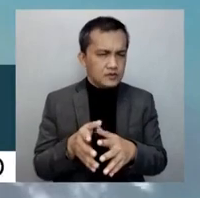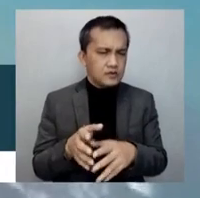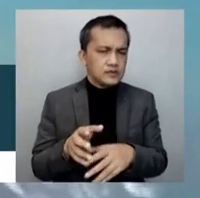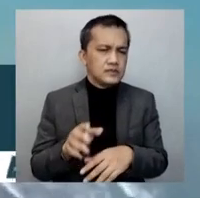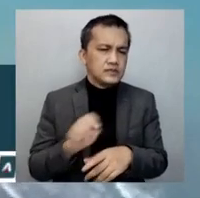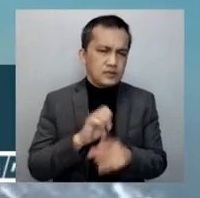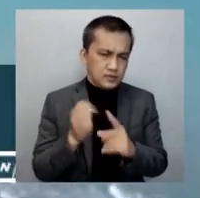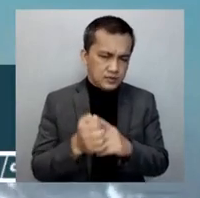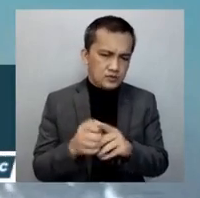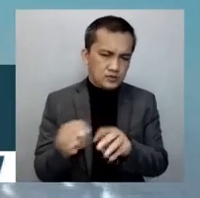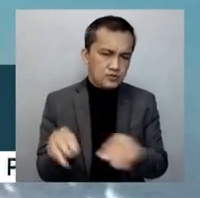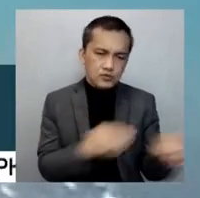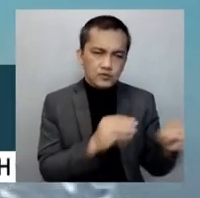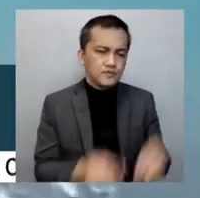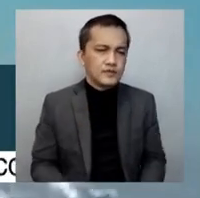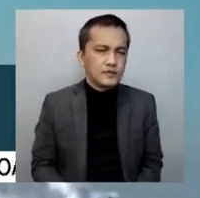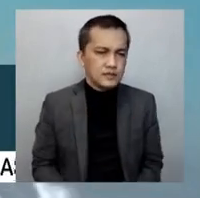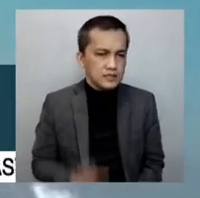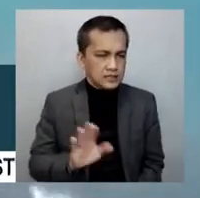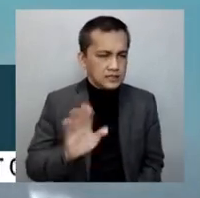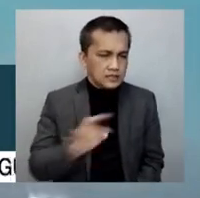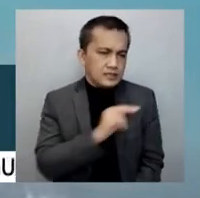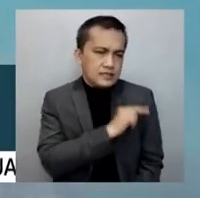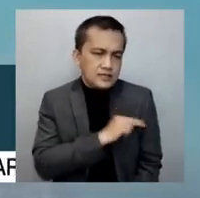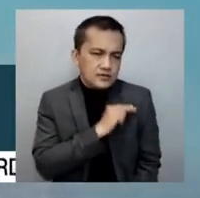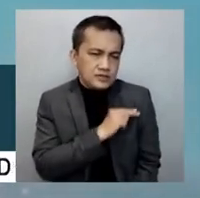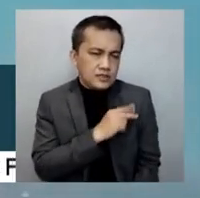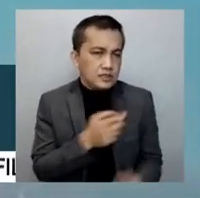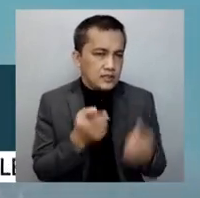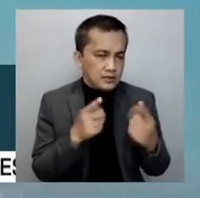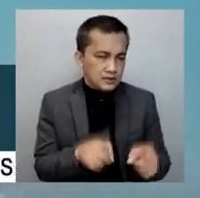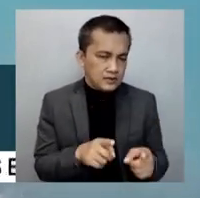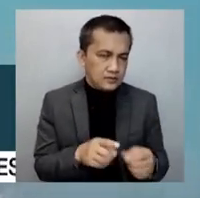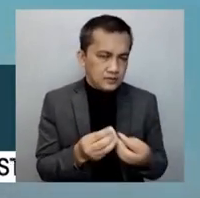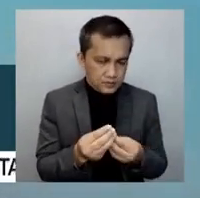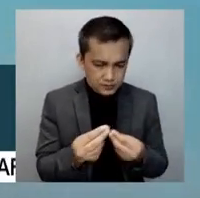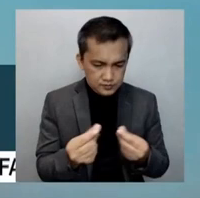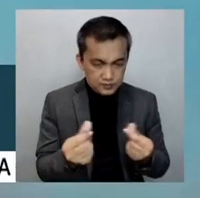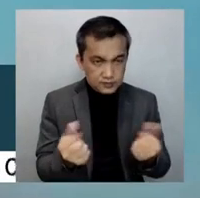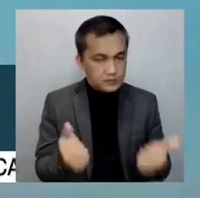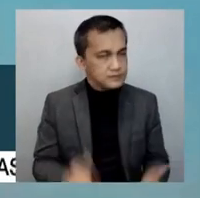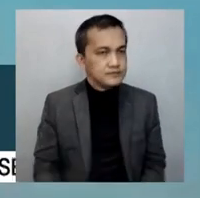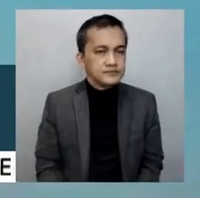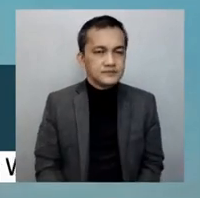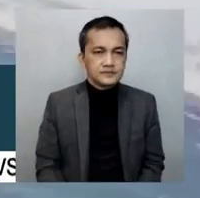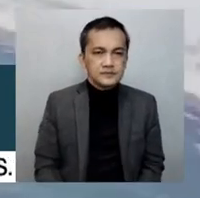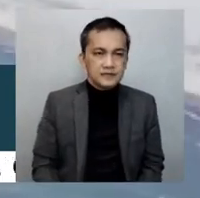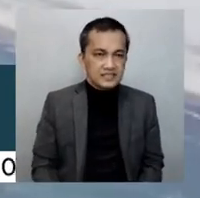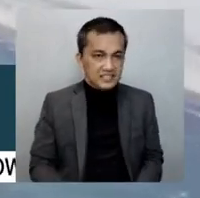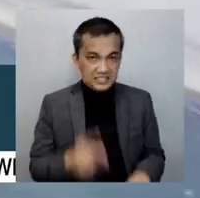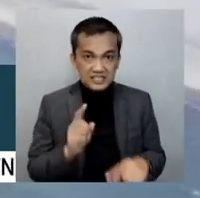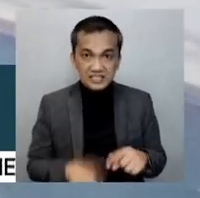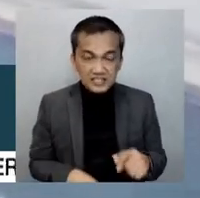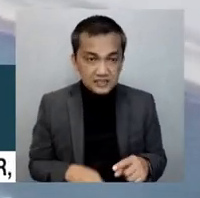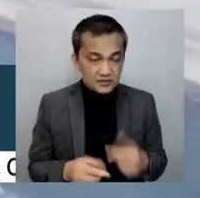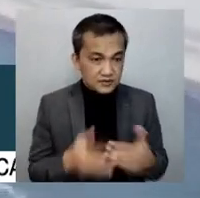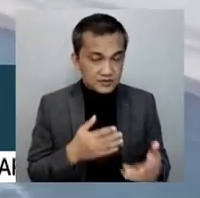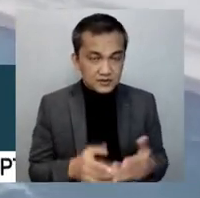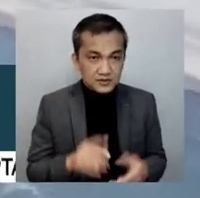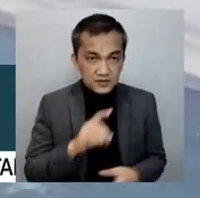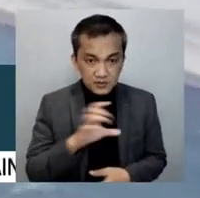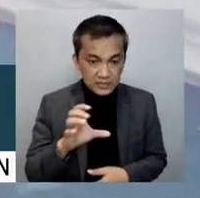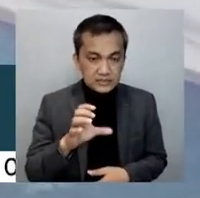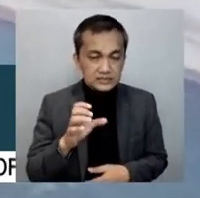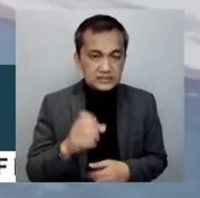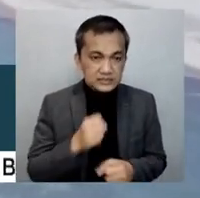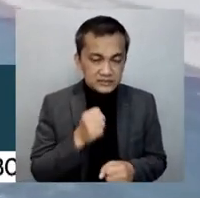move in order for its natural occurrence to be gone. You cannot have, even for 100 years,